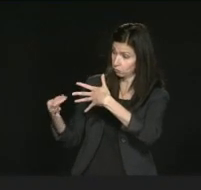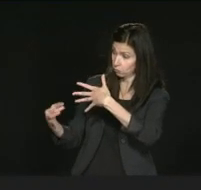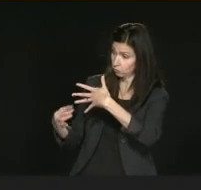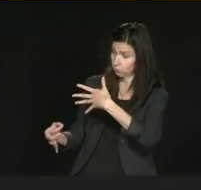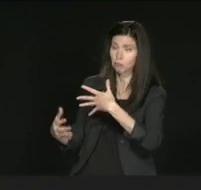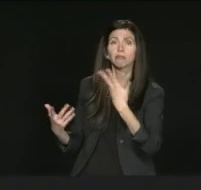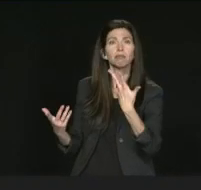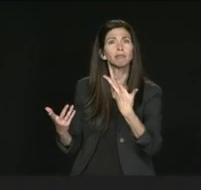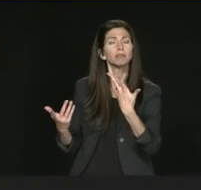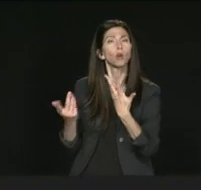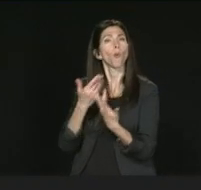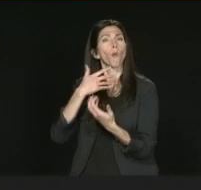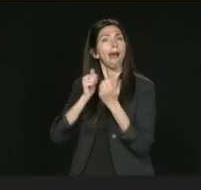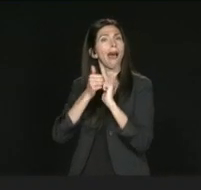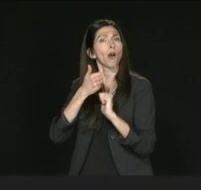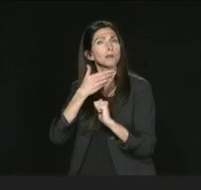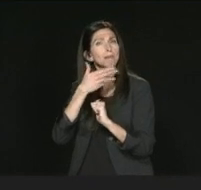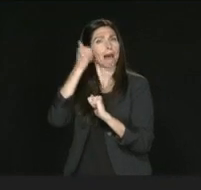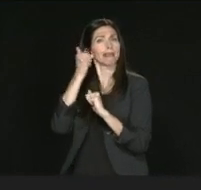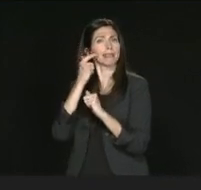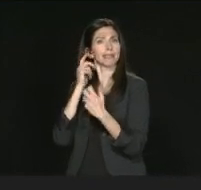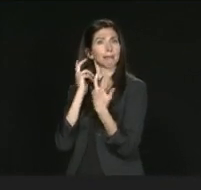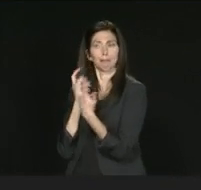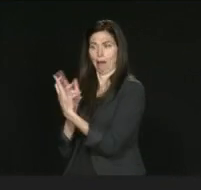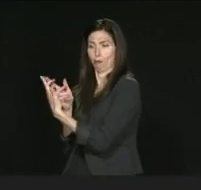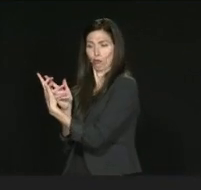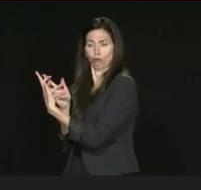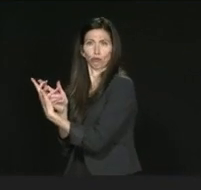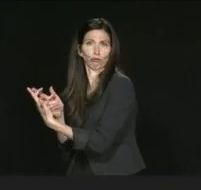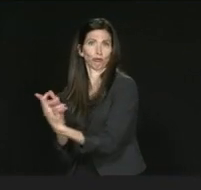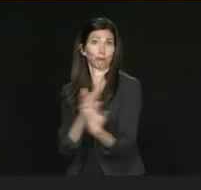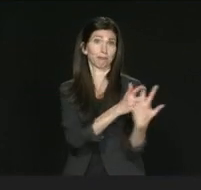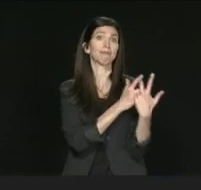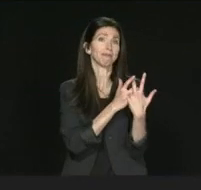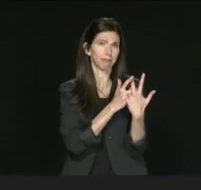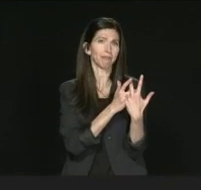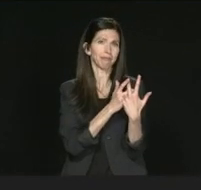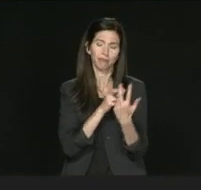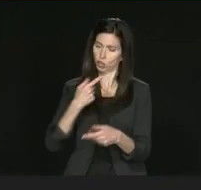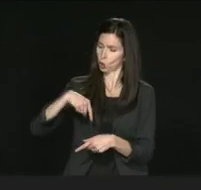I think those are actually quite active discussions right now.